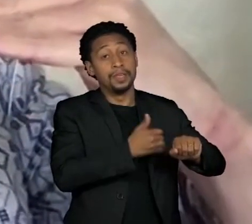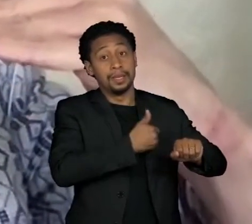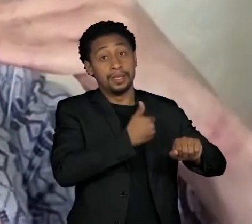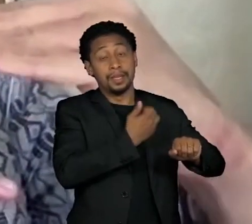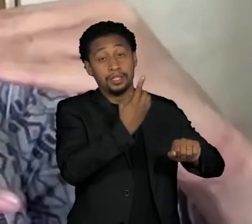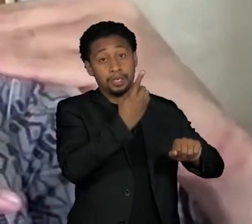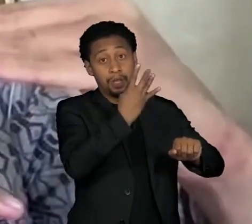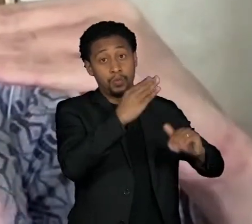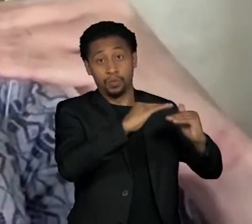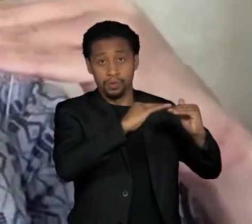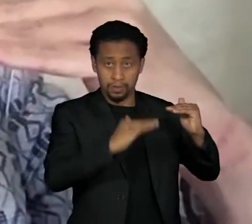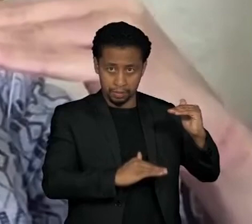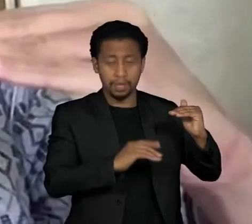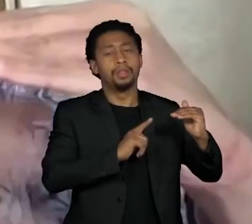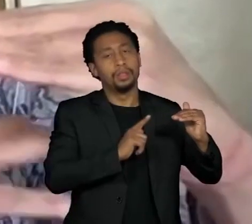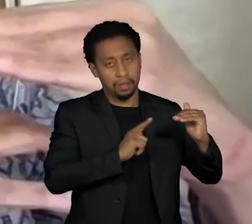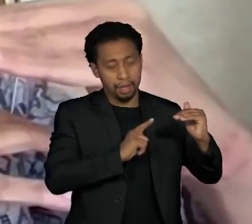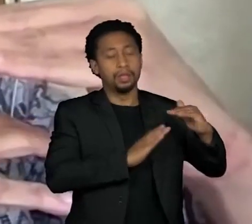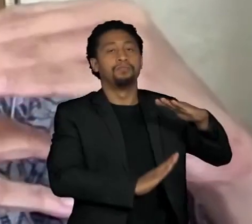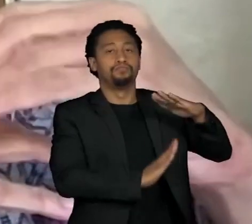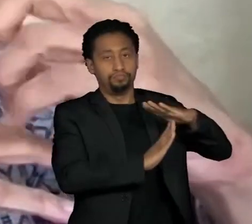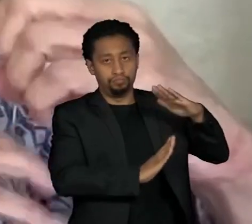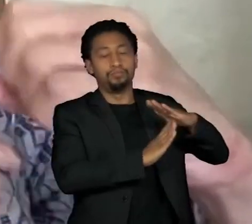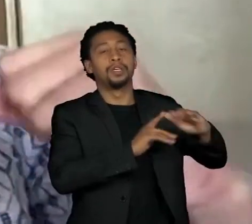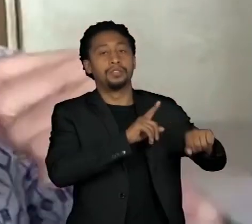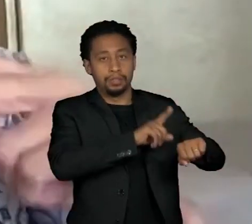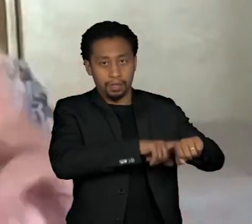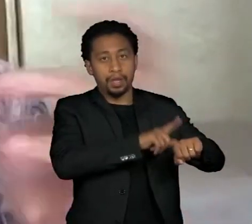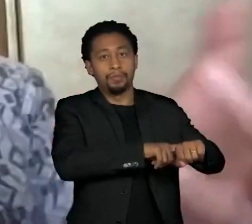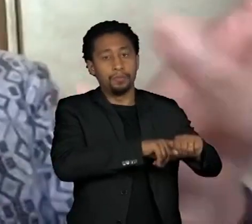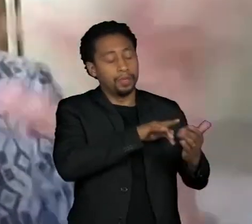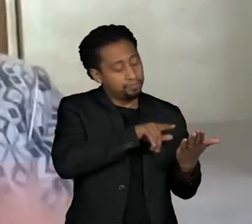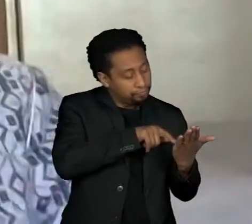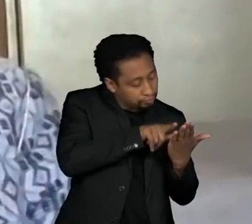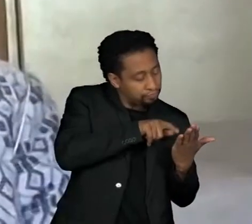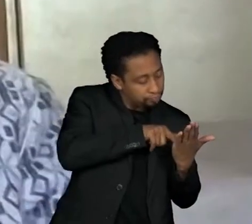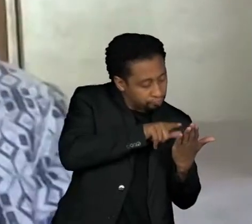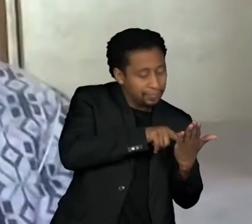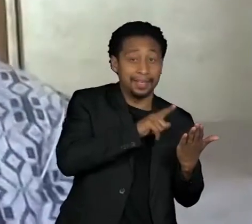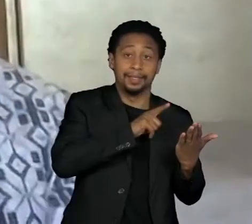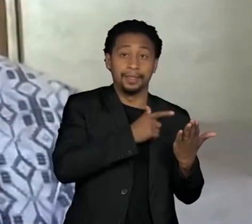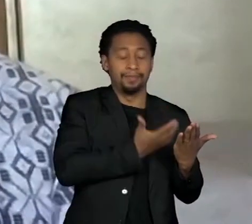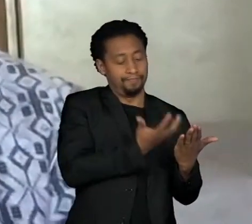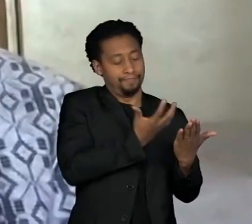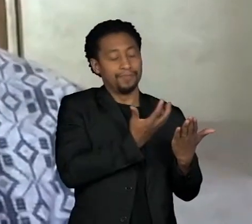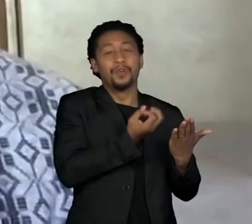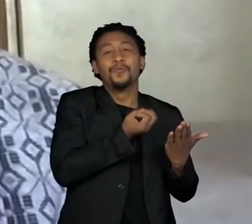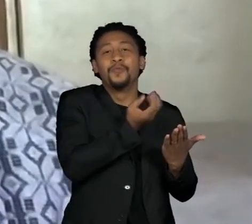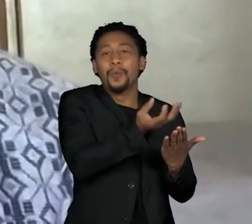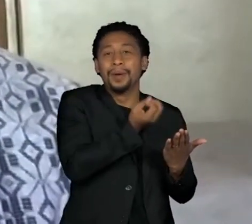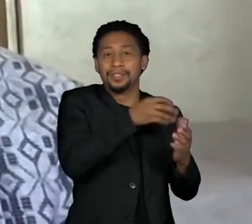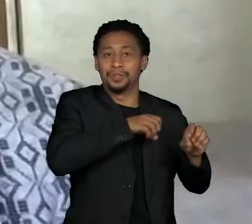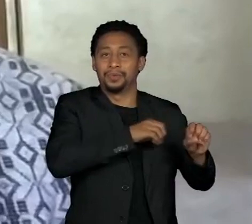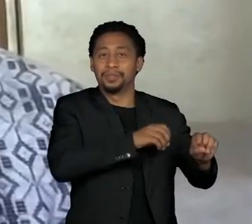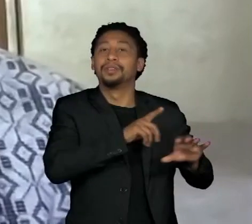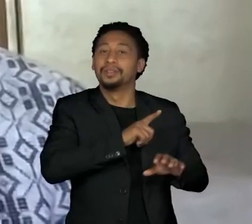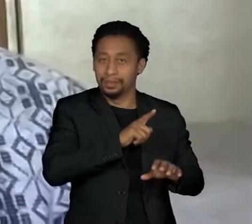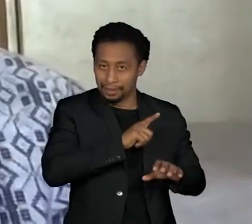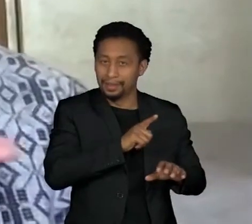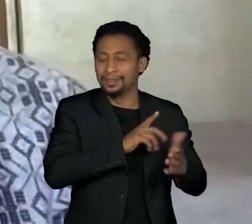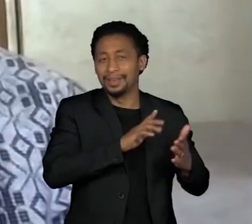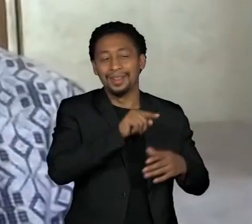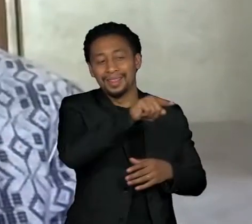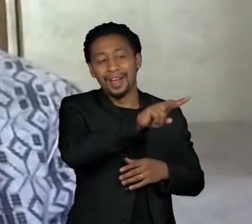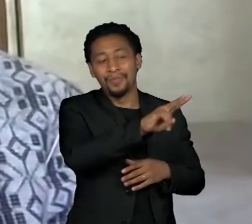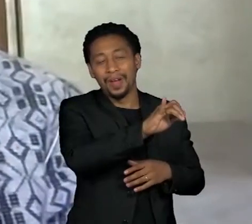long its children can stay on TikTok. It has educational videos. Tristan Harris from Silicon Valley called it